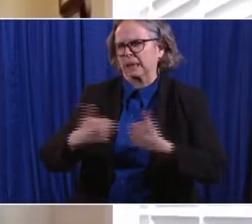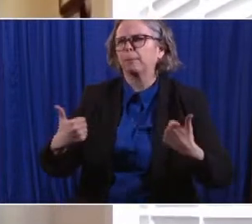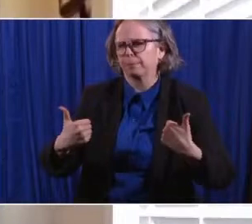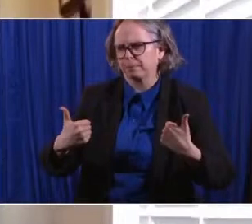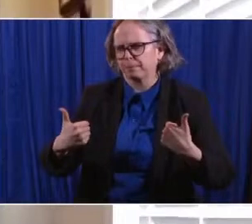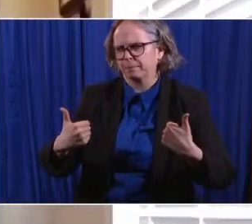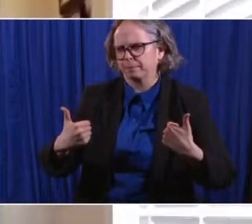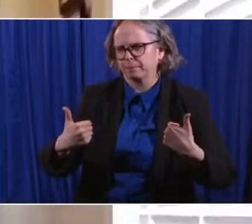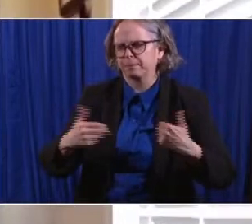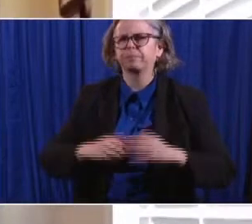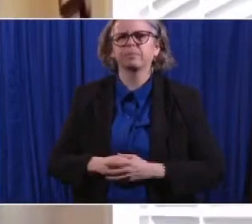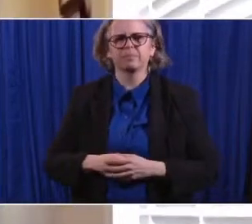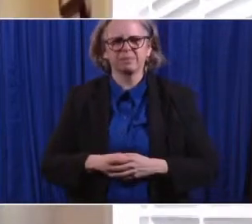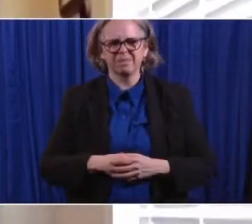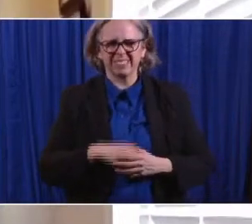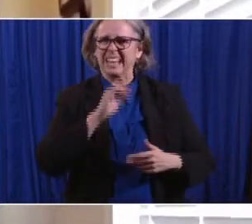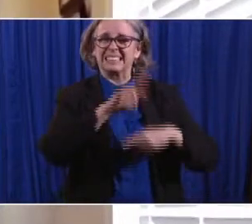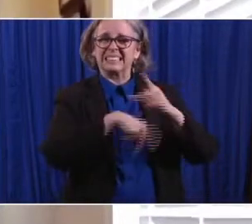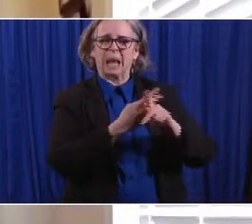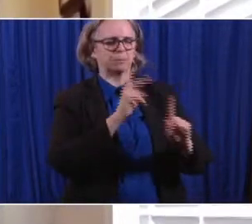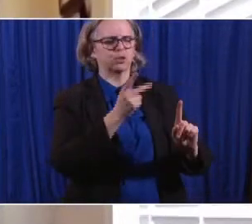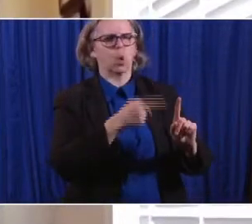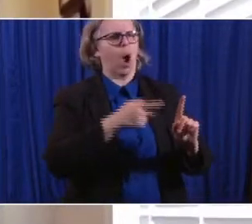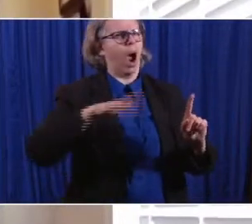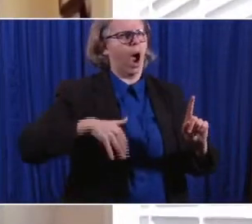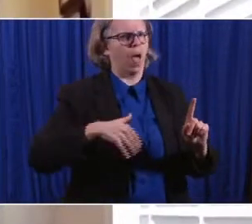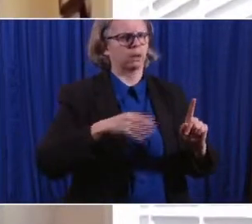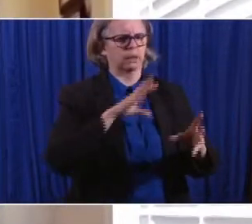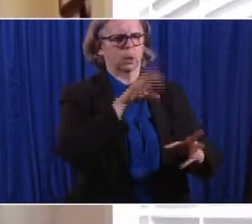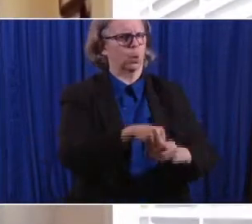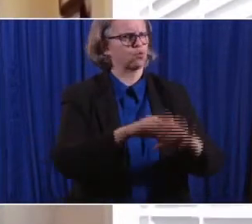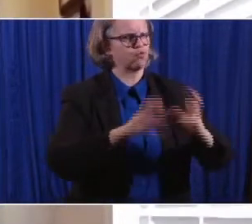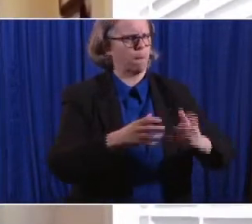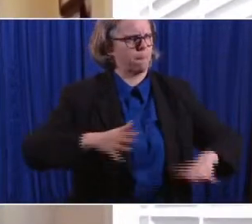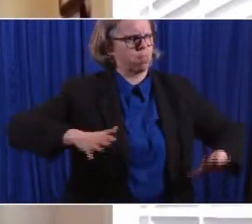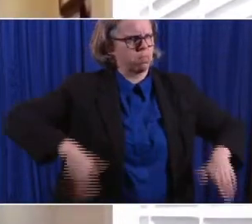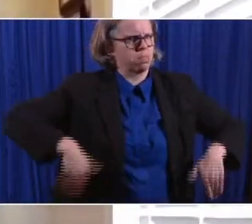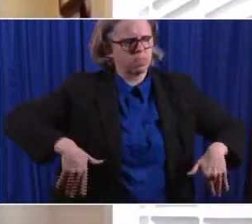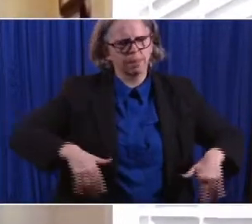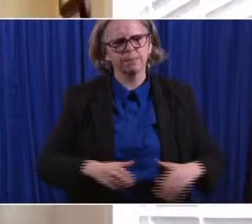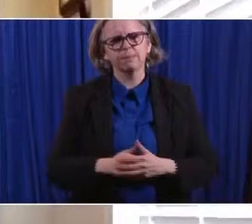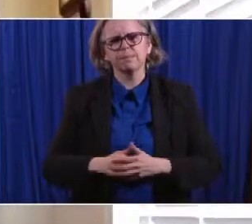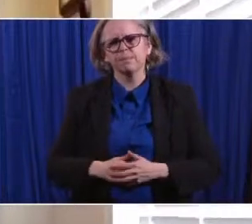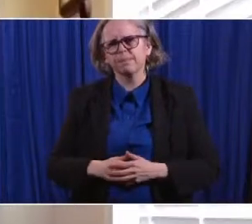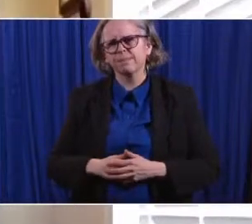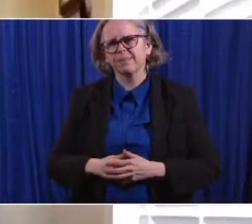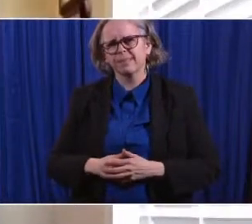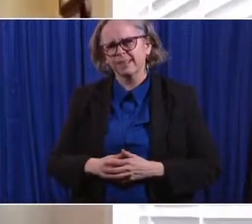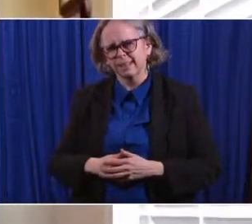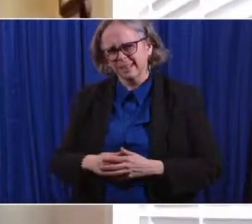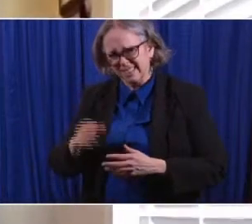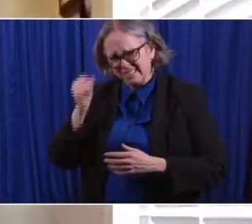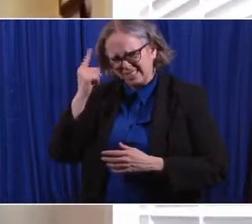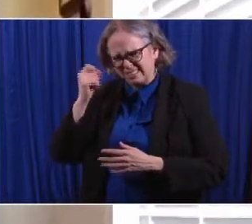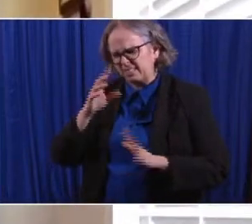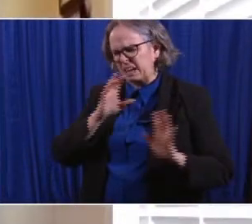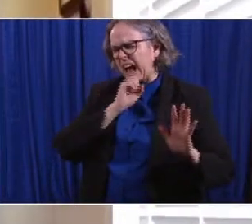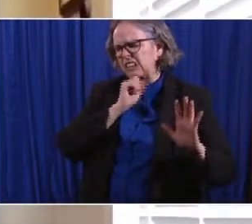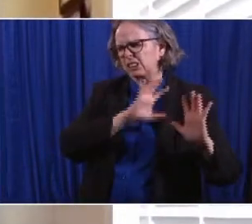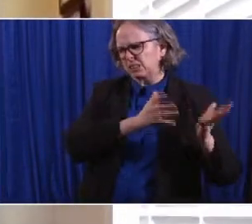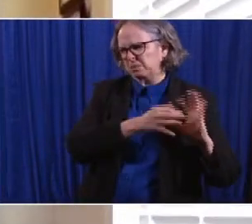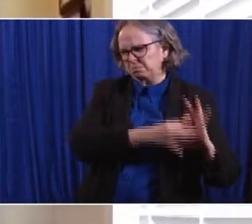for now, we're asking type 2 diabetics to receive vaccination with their age group. Secondly,